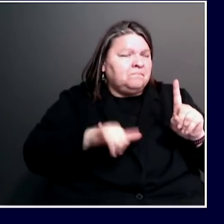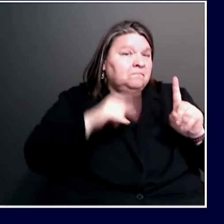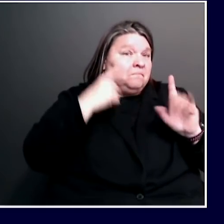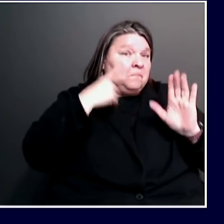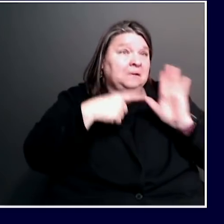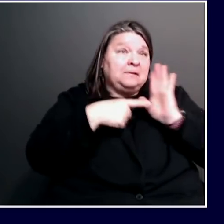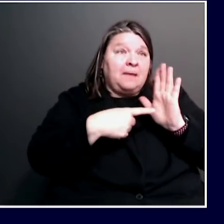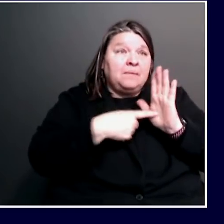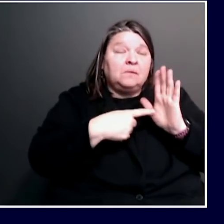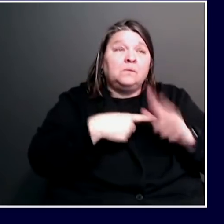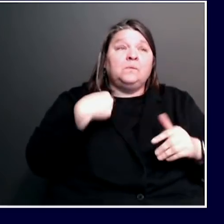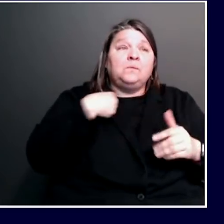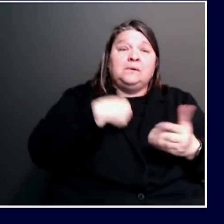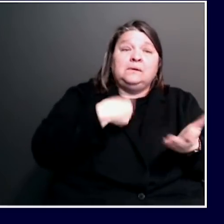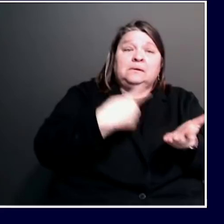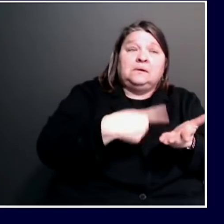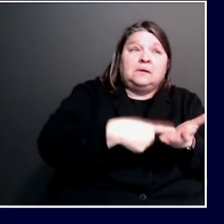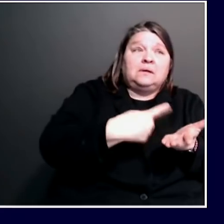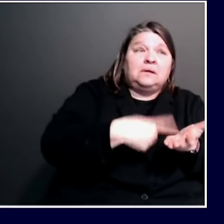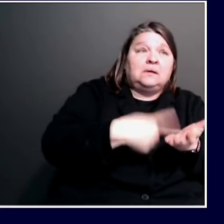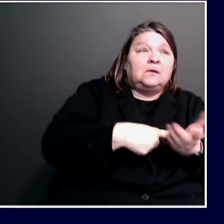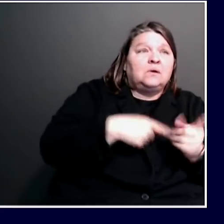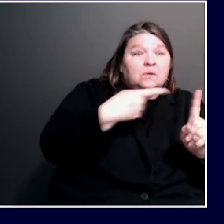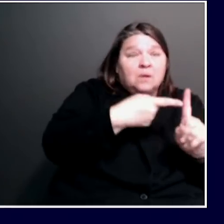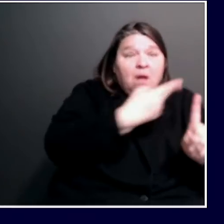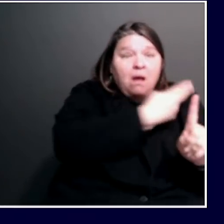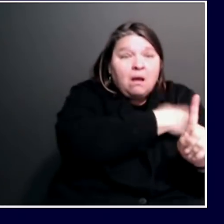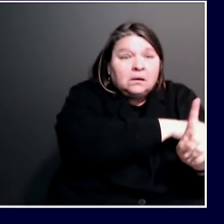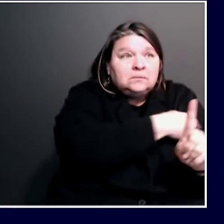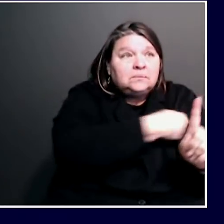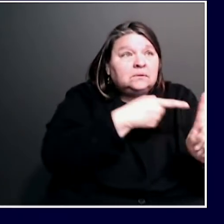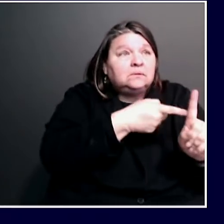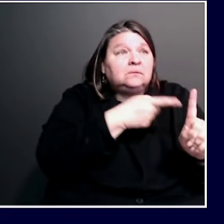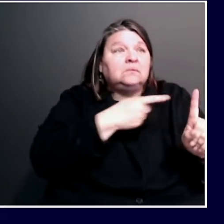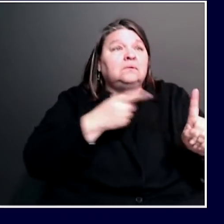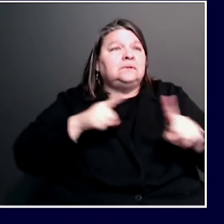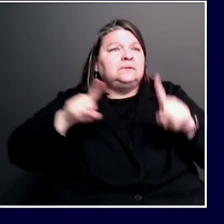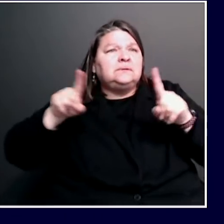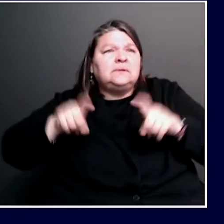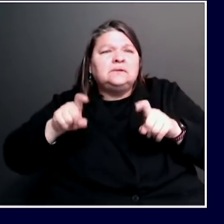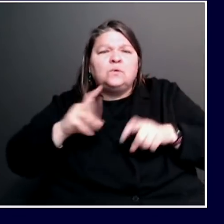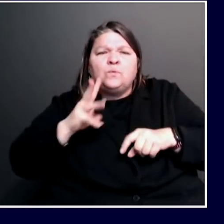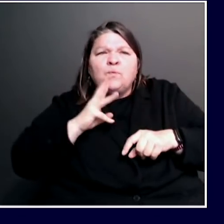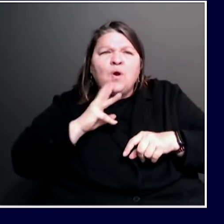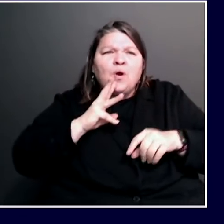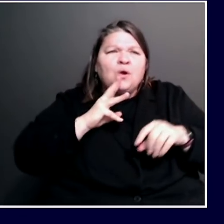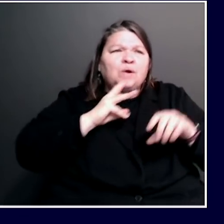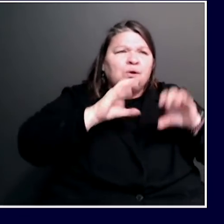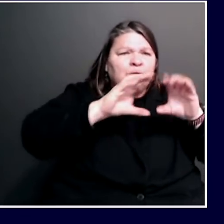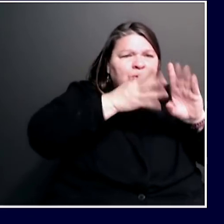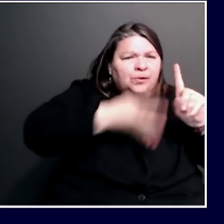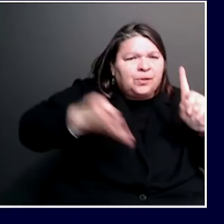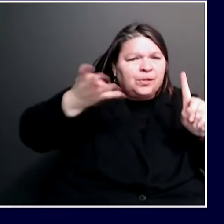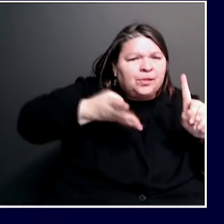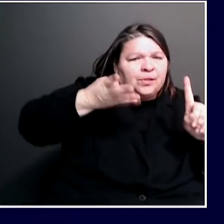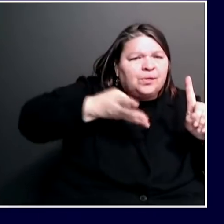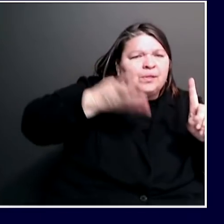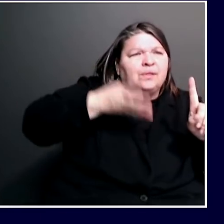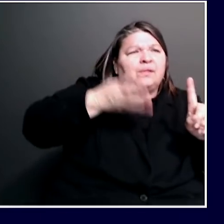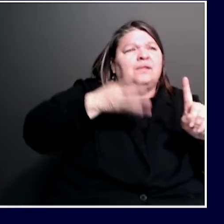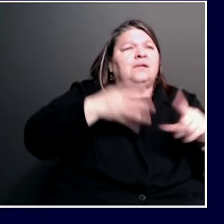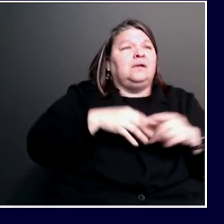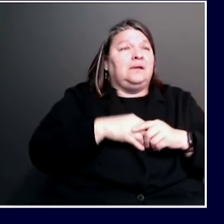like hospitalizations and wastewater testing. More data on the wastewater front will be coming out later this